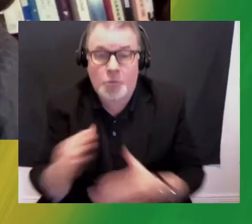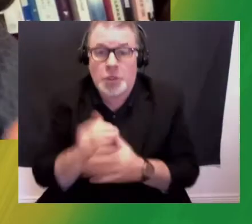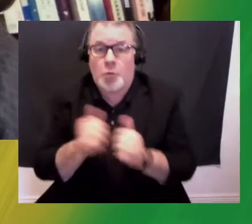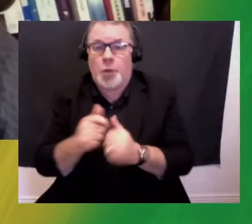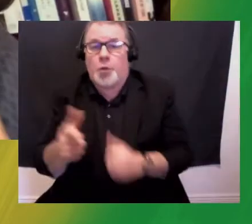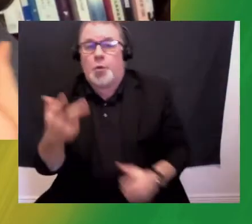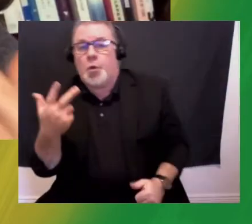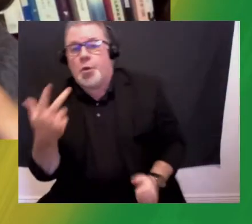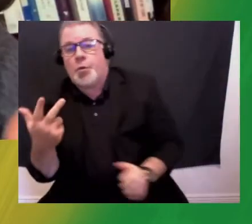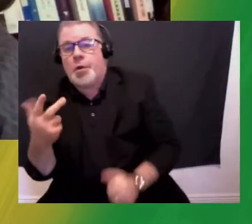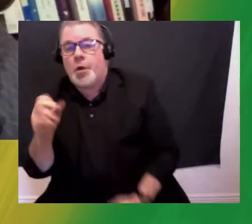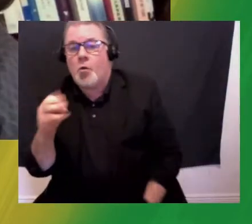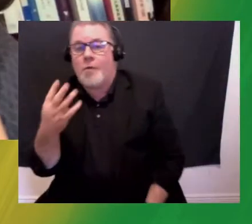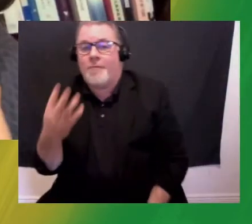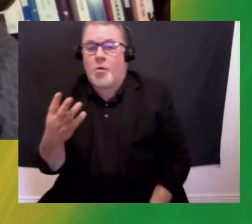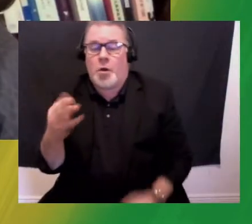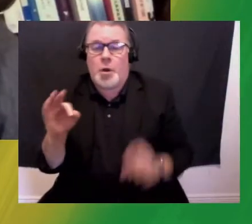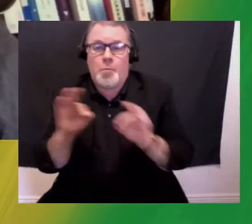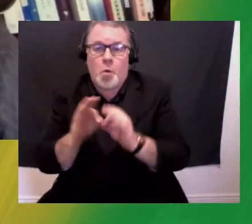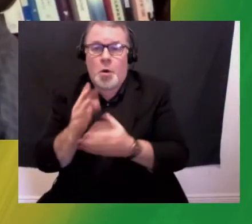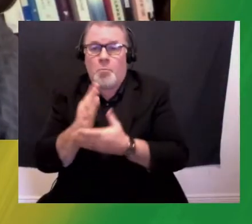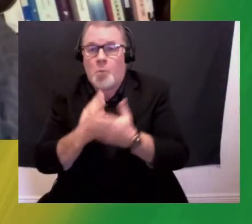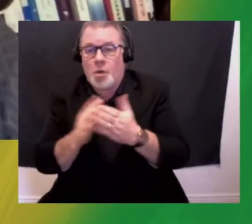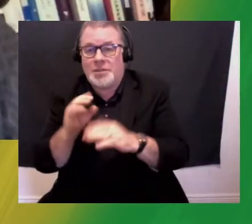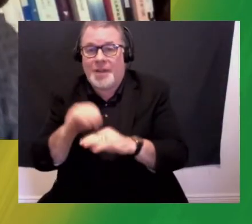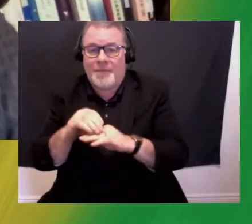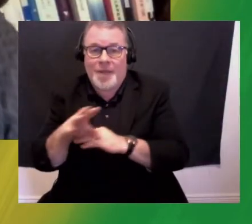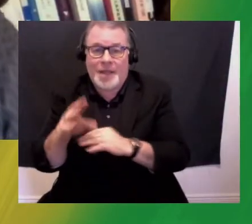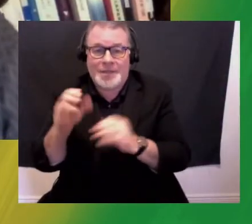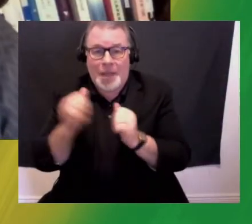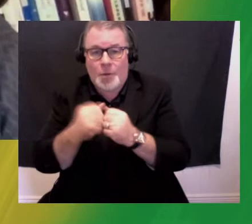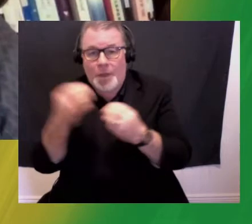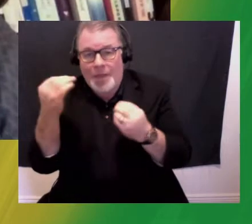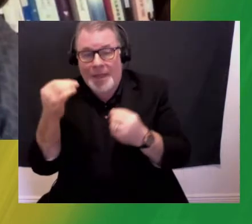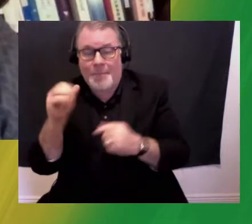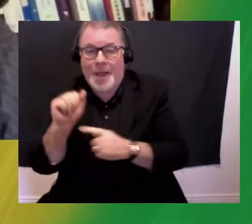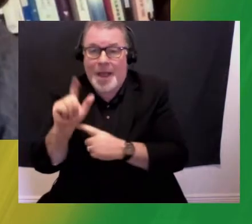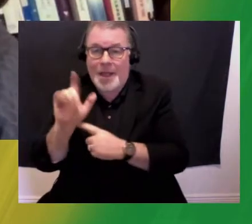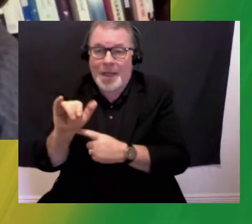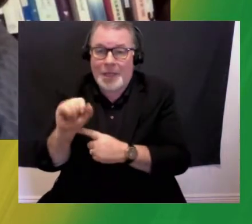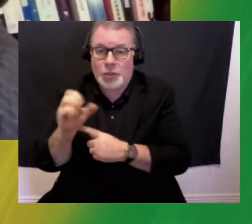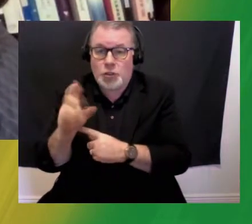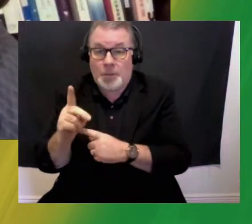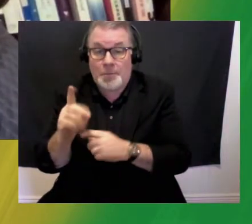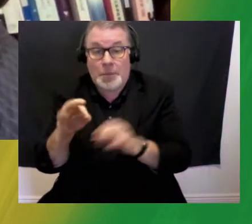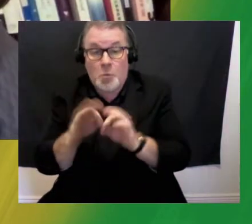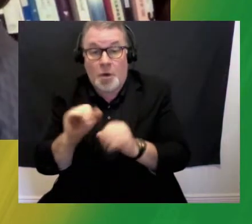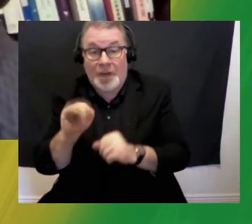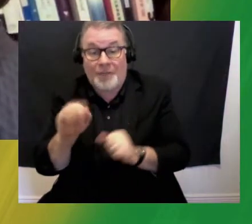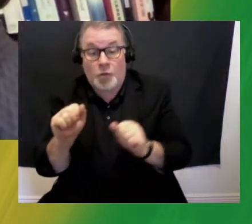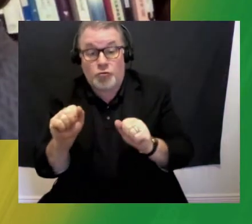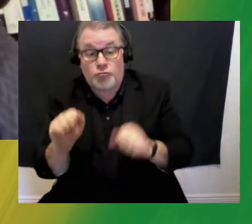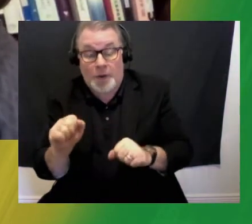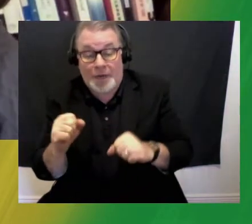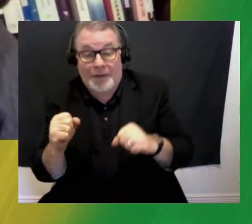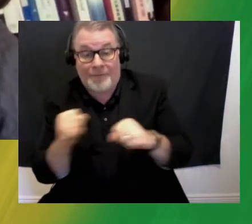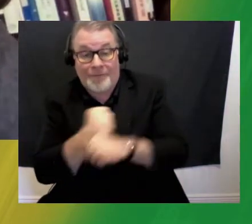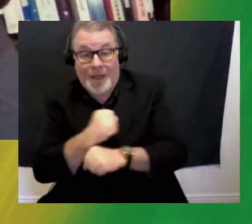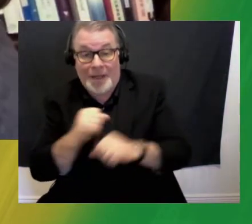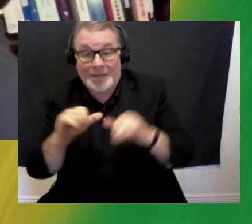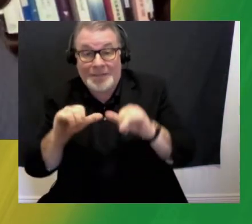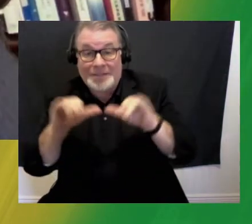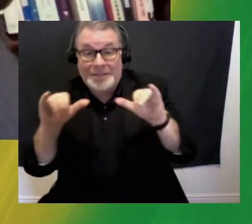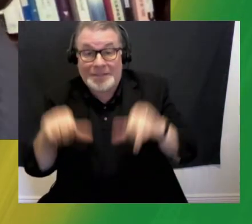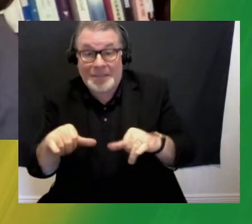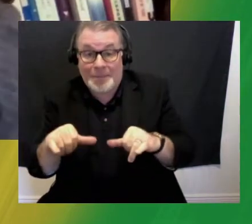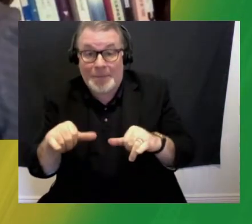think, pieces of advice or ways to think about allyship, things that are important if you're trying to fight systemic injustice. And again,